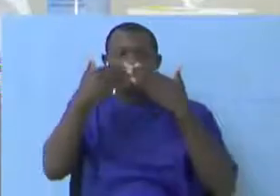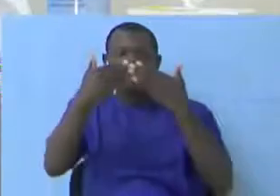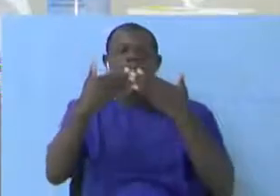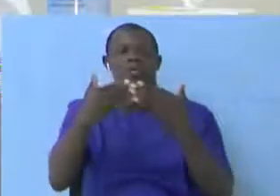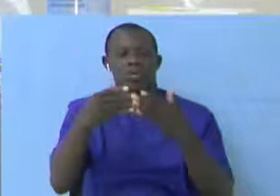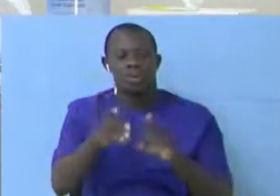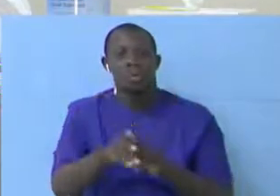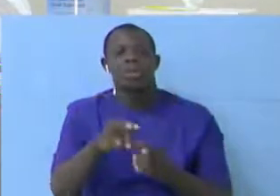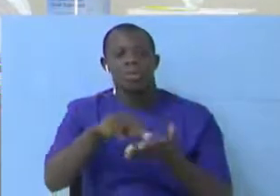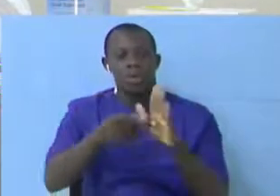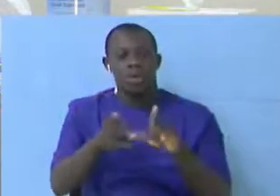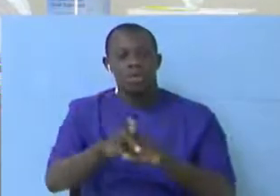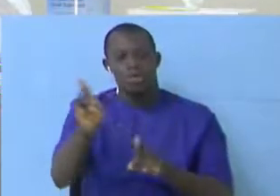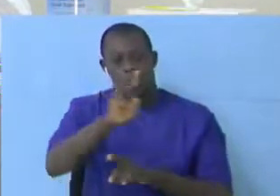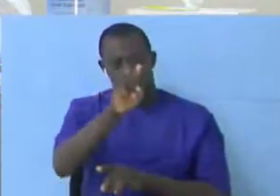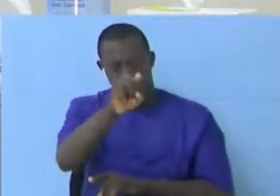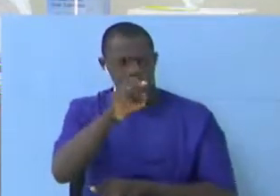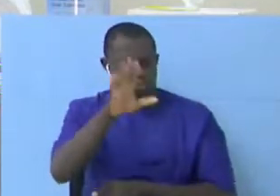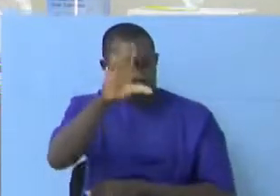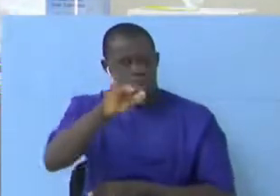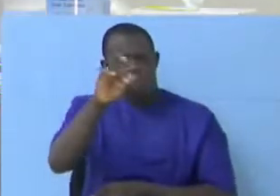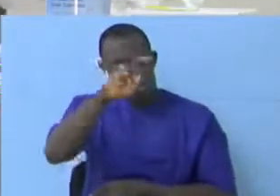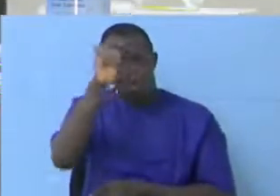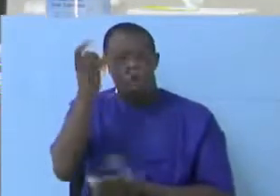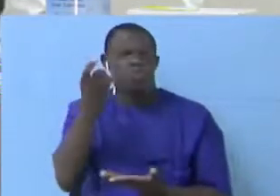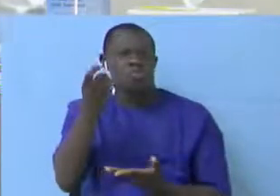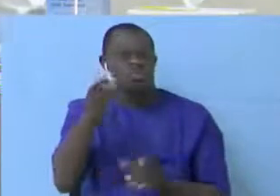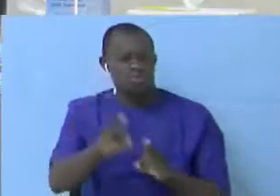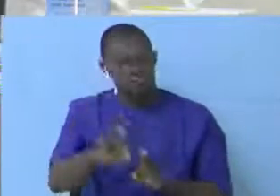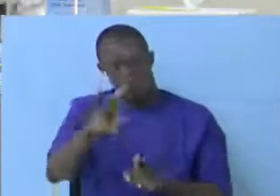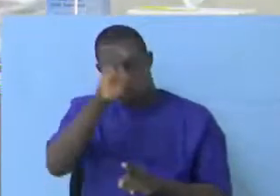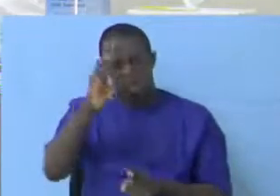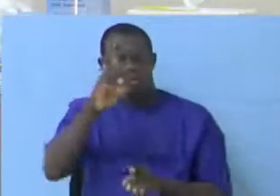that's your bread and butter. That's what you do for a living.